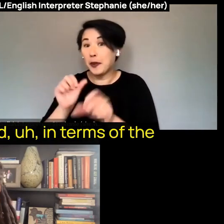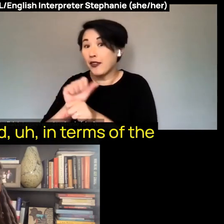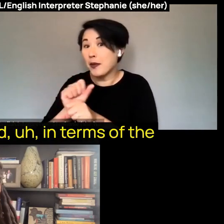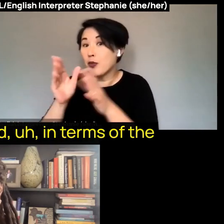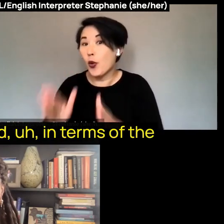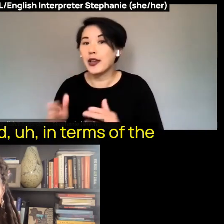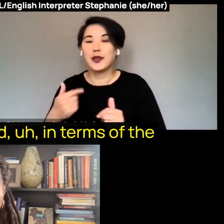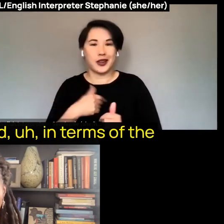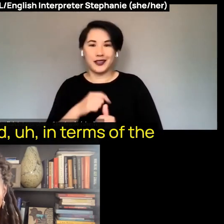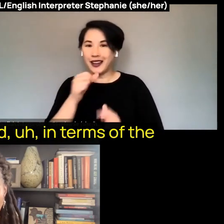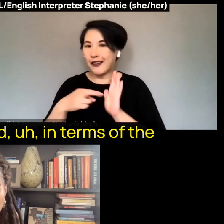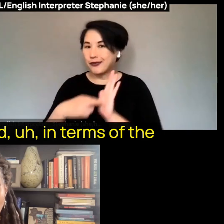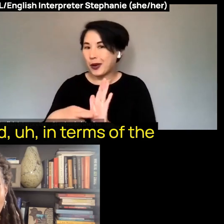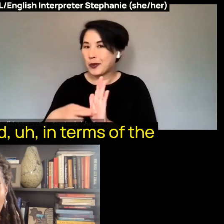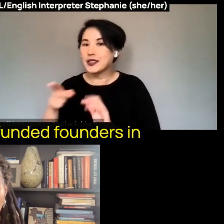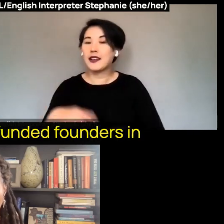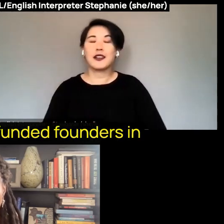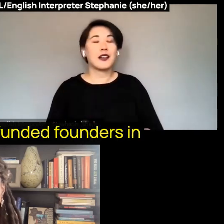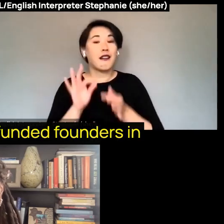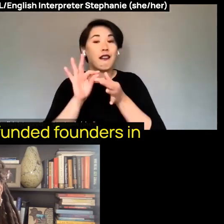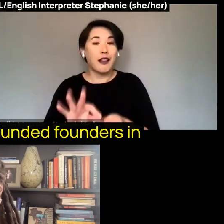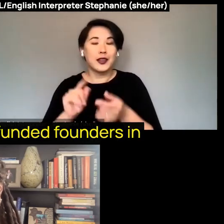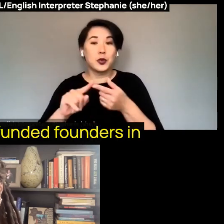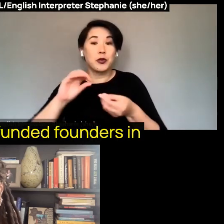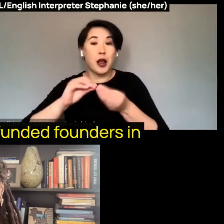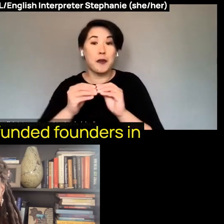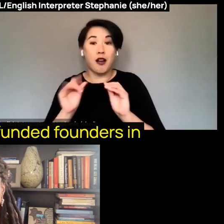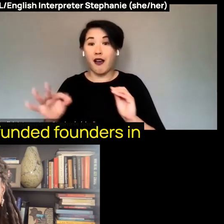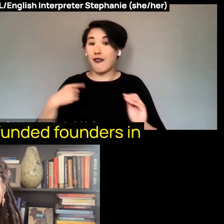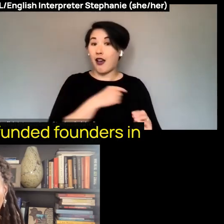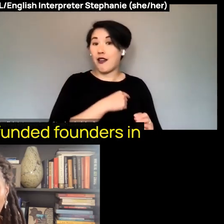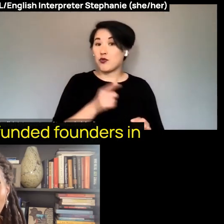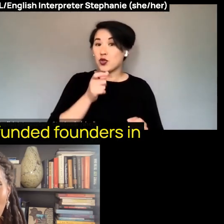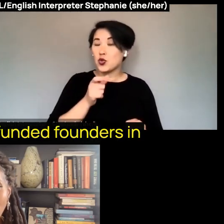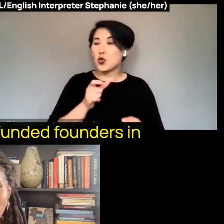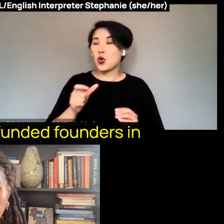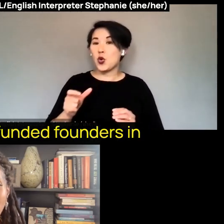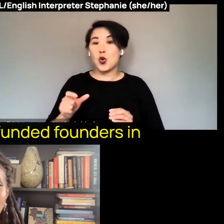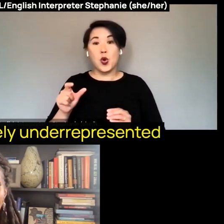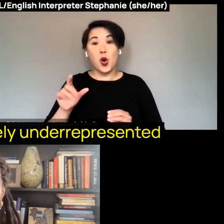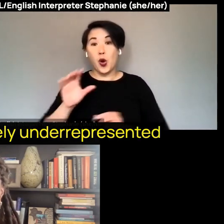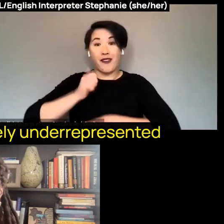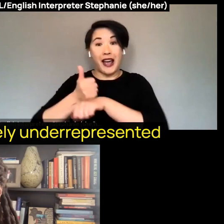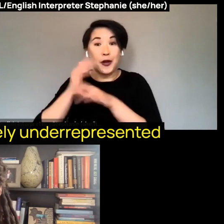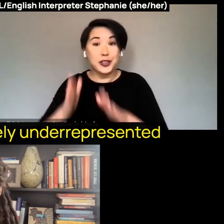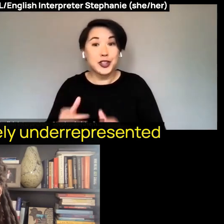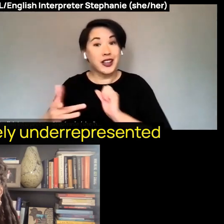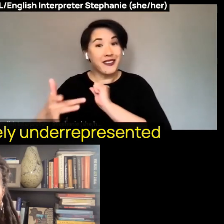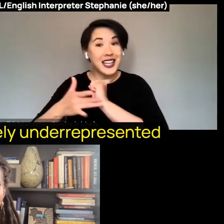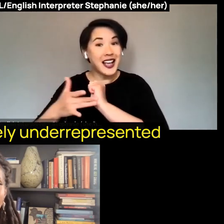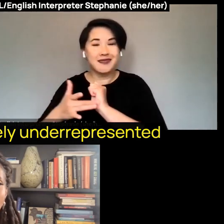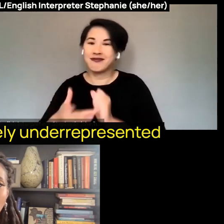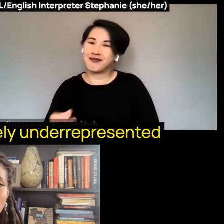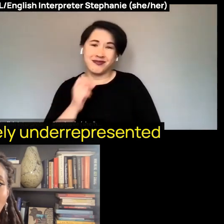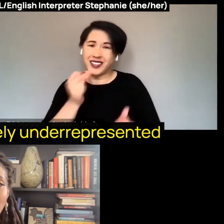We're underrepresented in terms of the number of us that are funded founders in tech, and we are